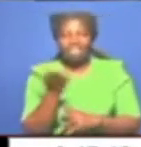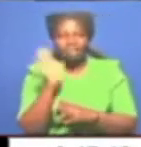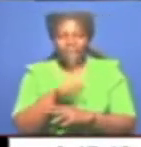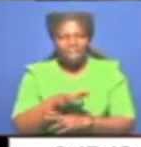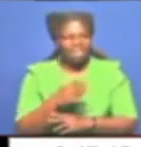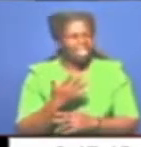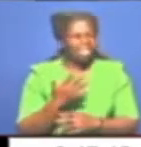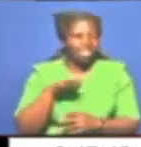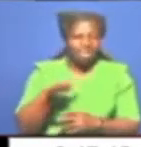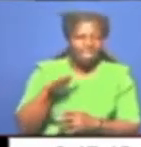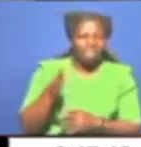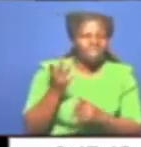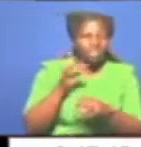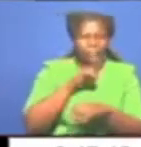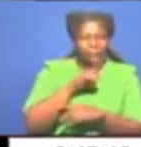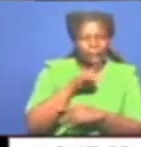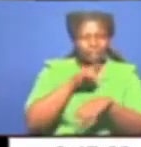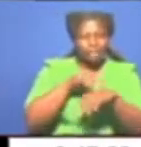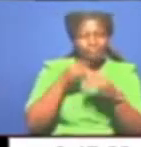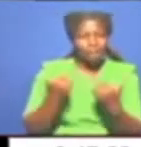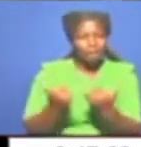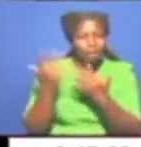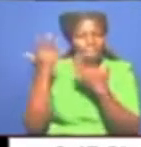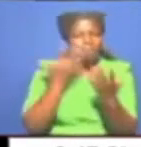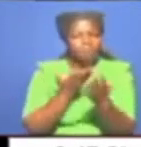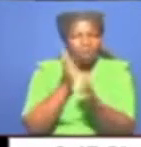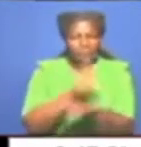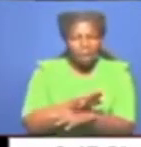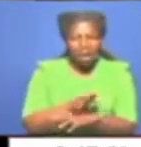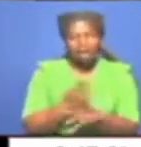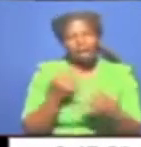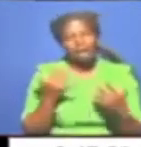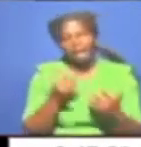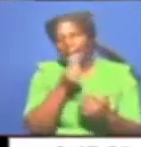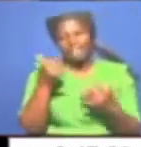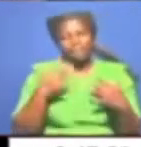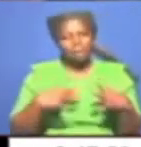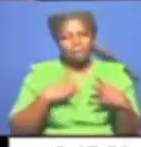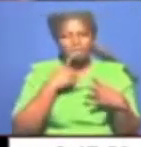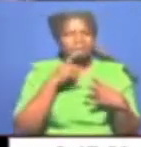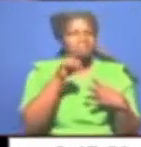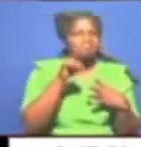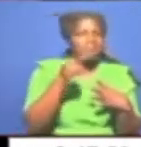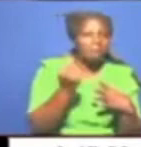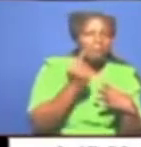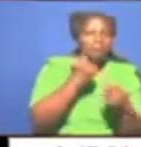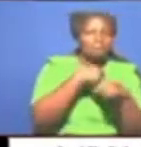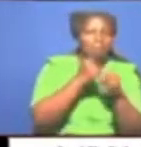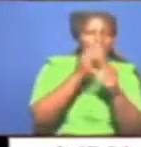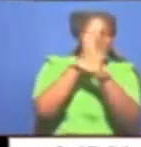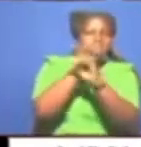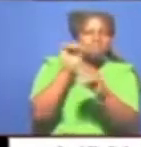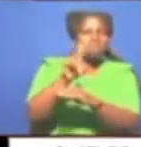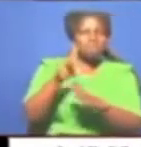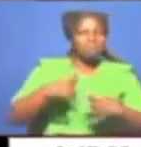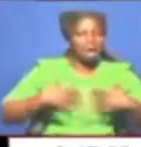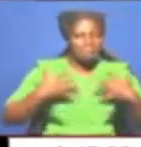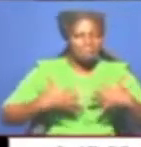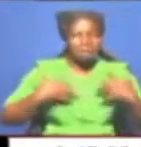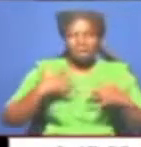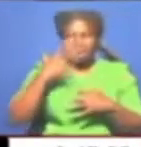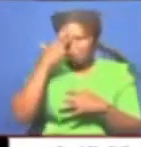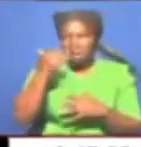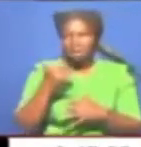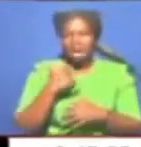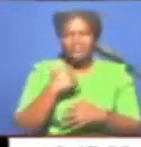Now you're bringing it back. Somebody will say now you're actually pleasing President Uhuru Kenyatta because he has been saying in all of any function he